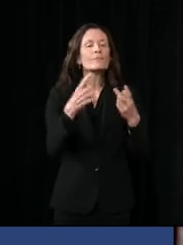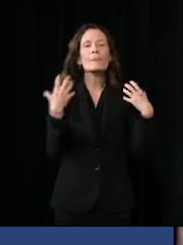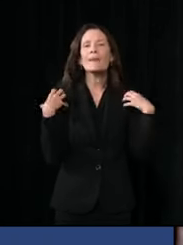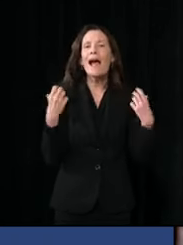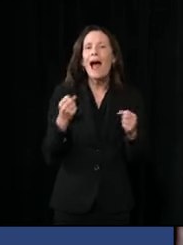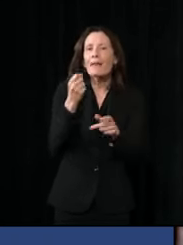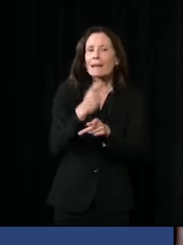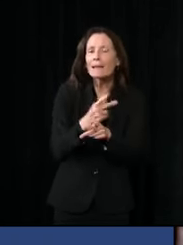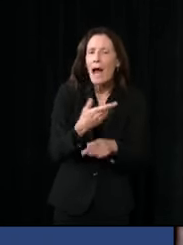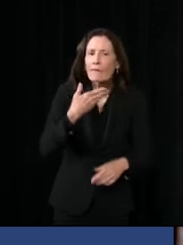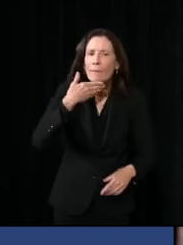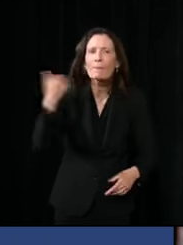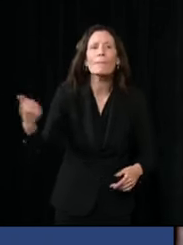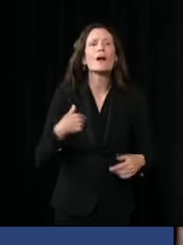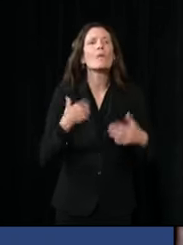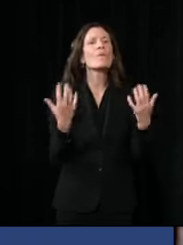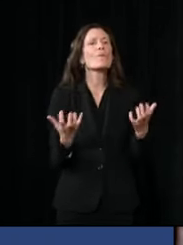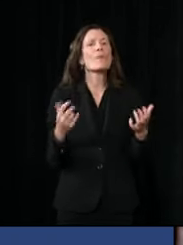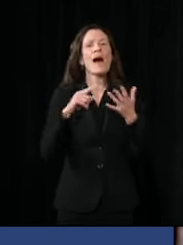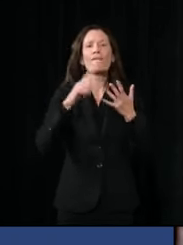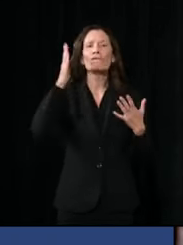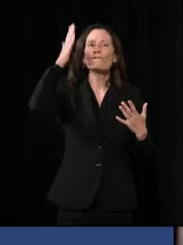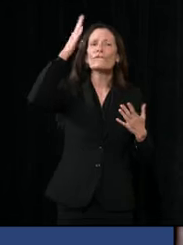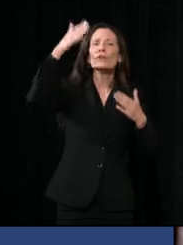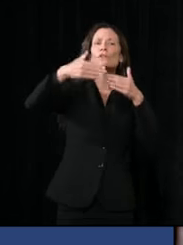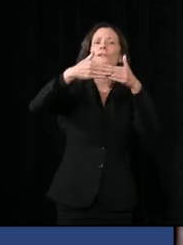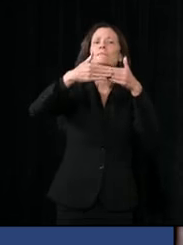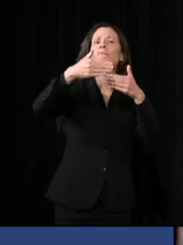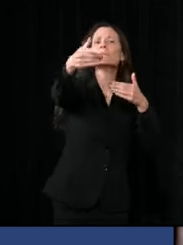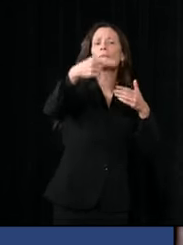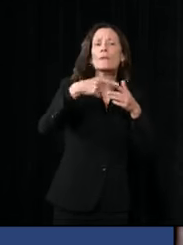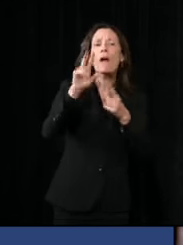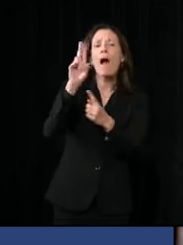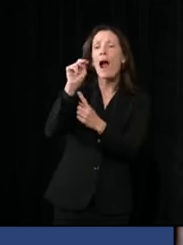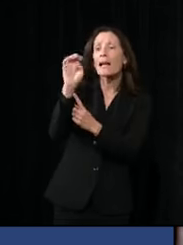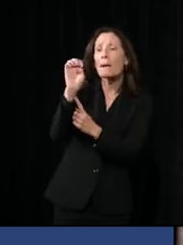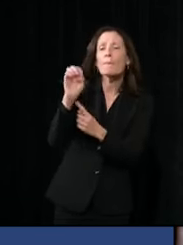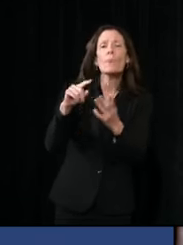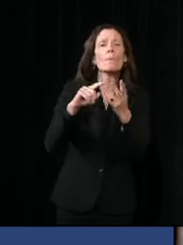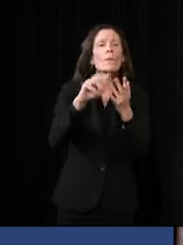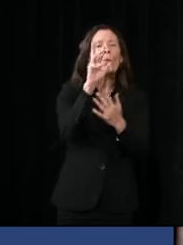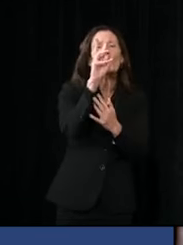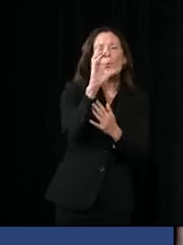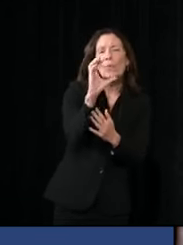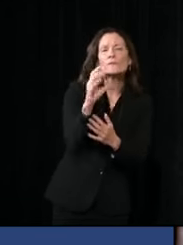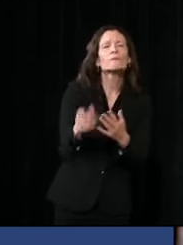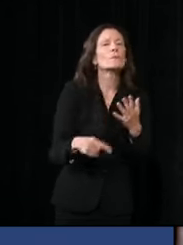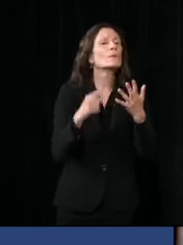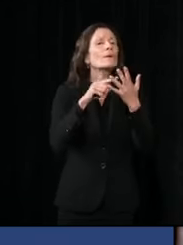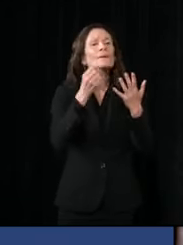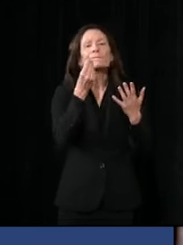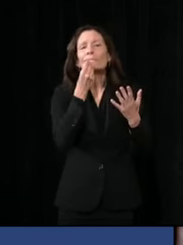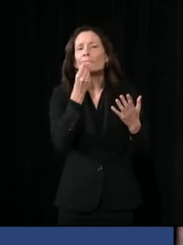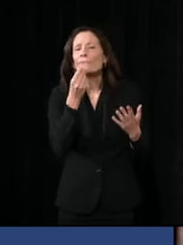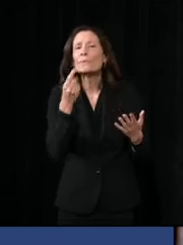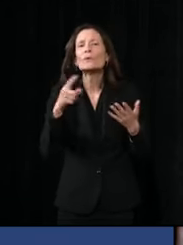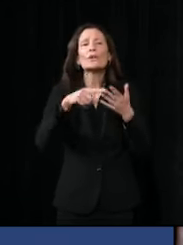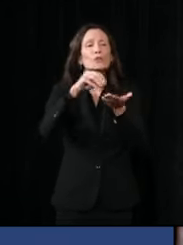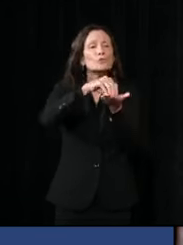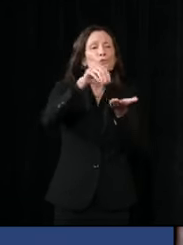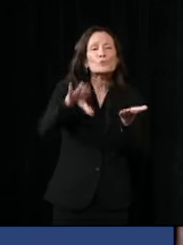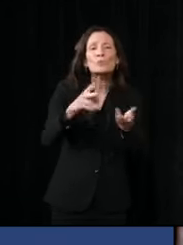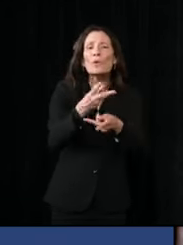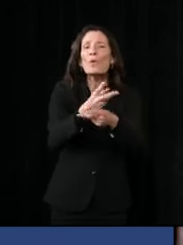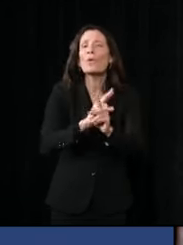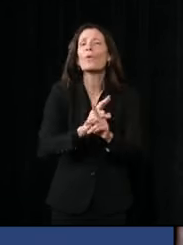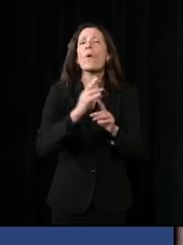the unemployment and workers' compensation insurance systems. Let's expand student loan deferments to provide relief for individuals